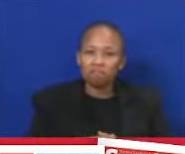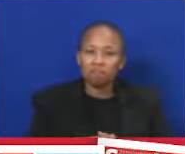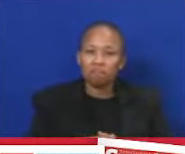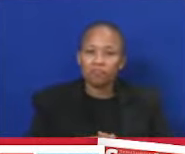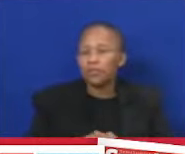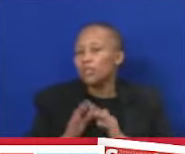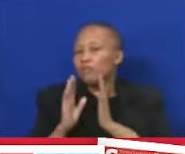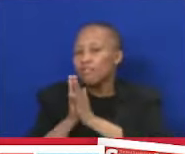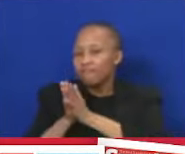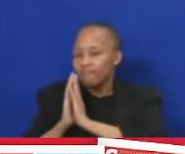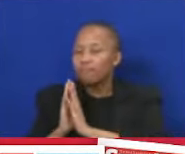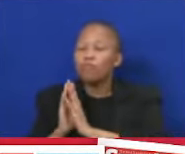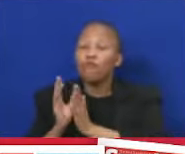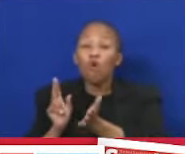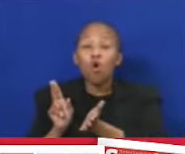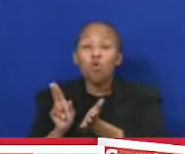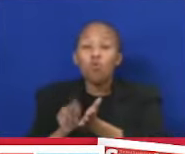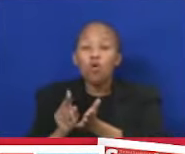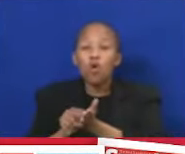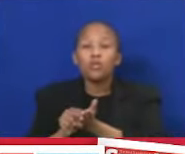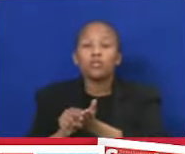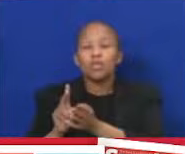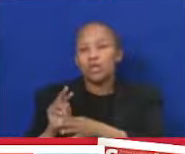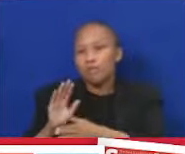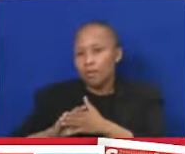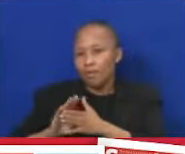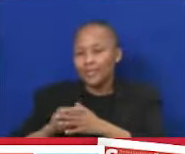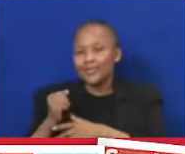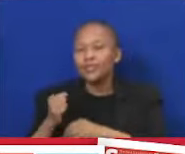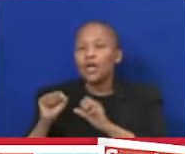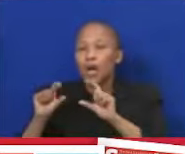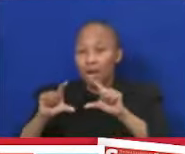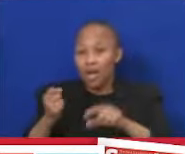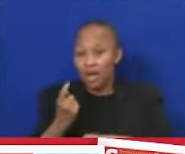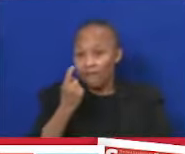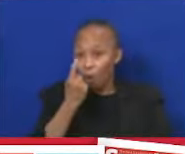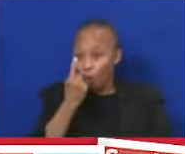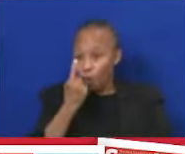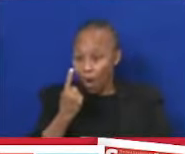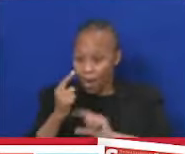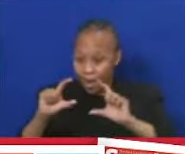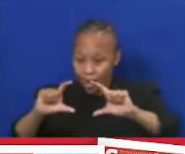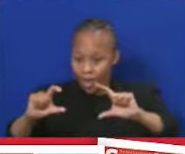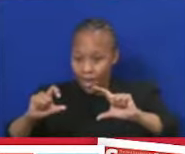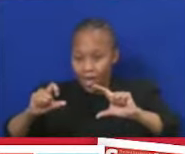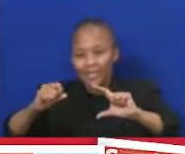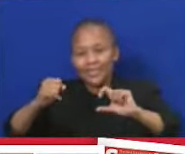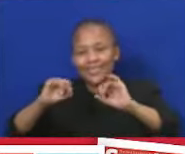record the second sentence in paragraph 1? The second sentence in paragraph 1.